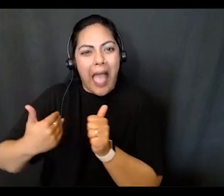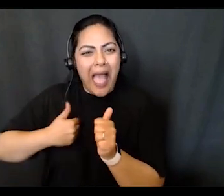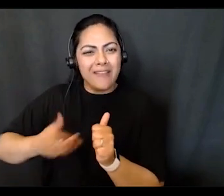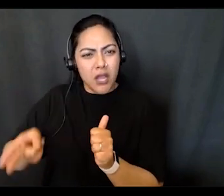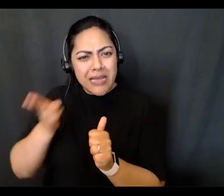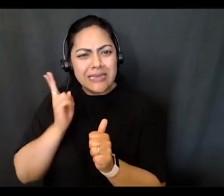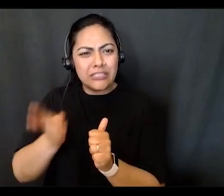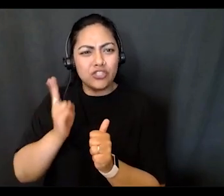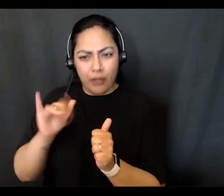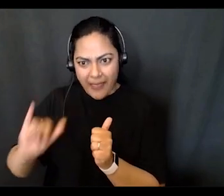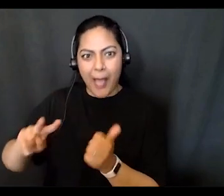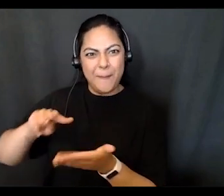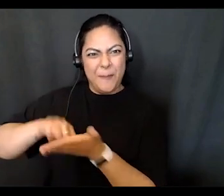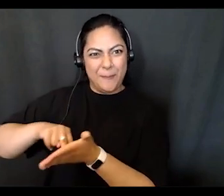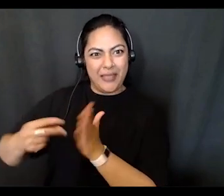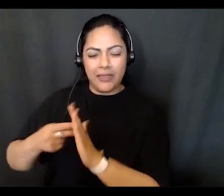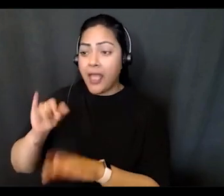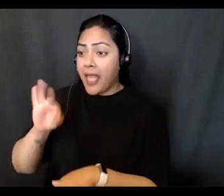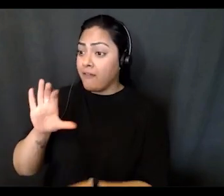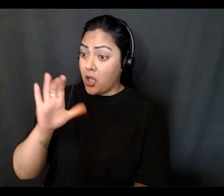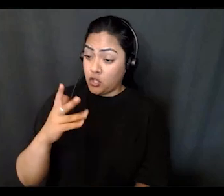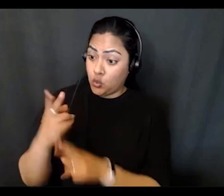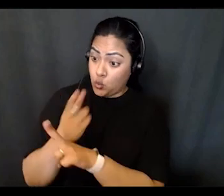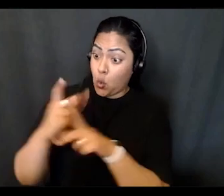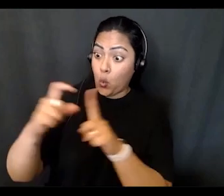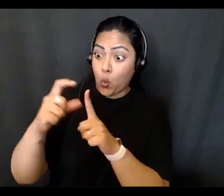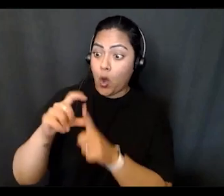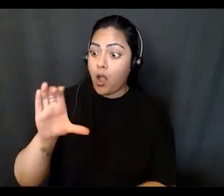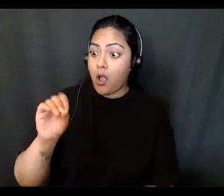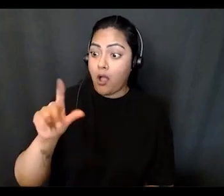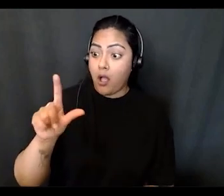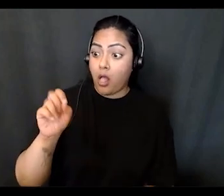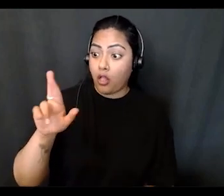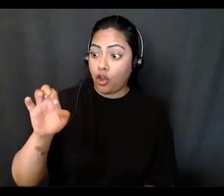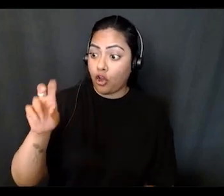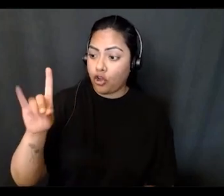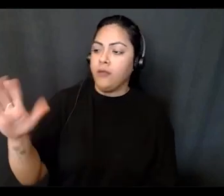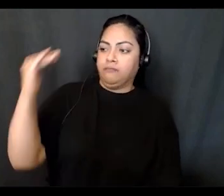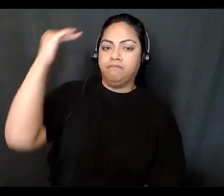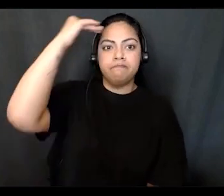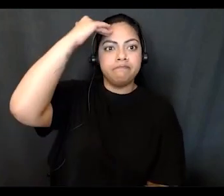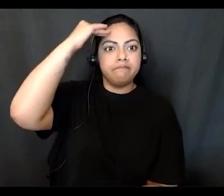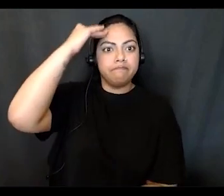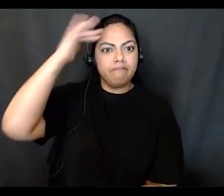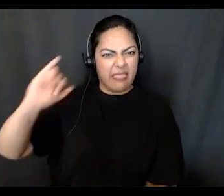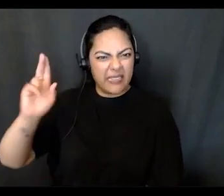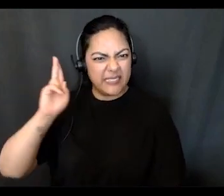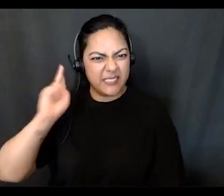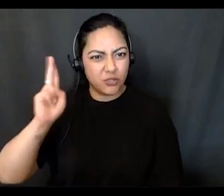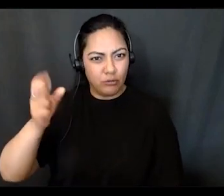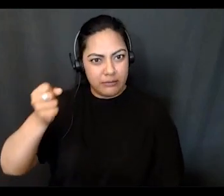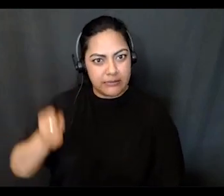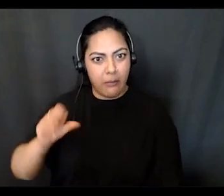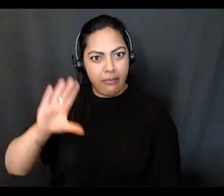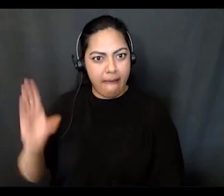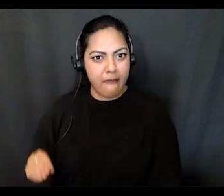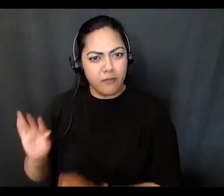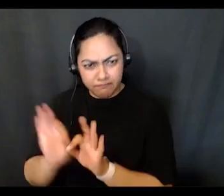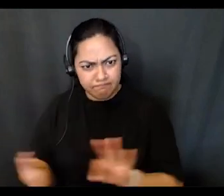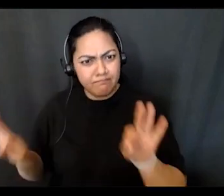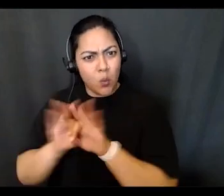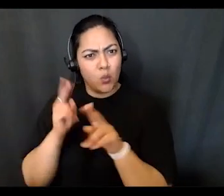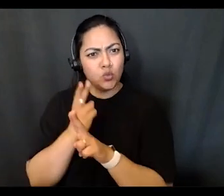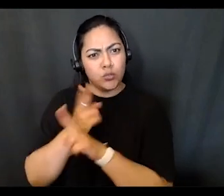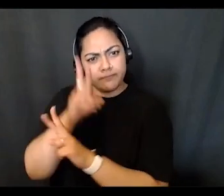identity around that, right? So you can see how the same person, there's debates around what race are you. I'm also reminded of a story of a colleague I